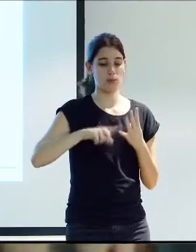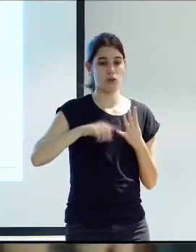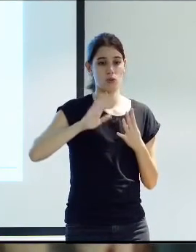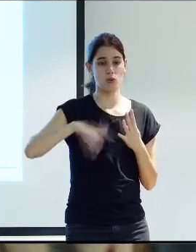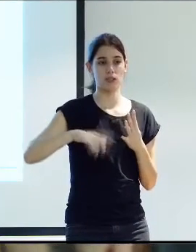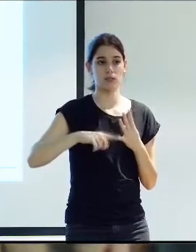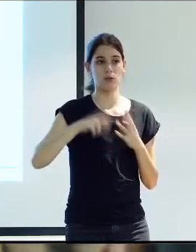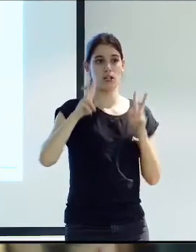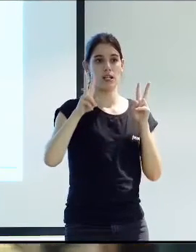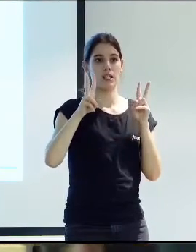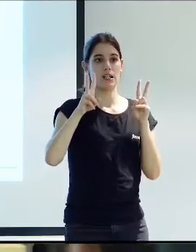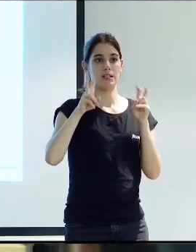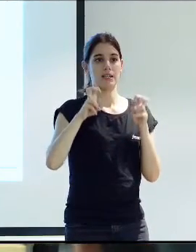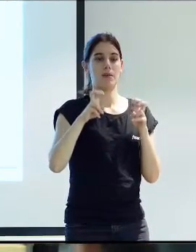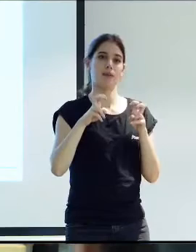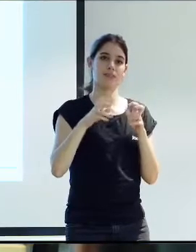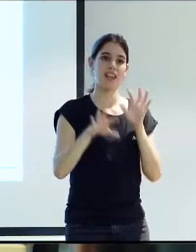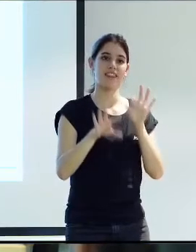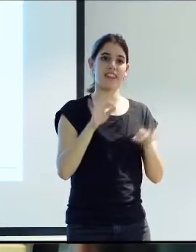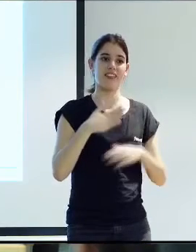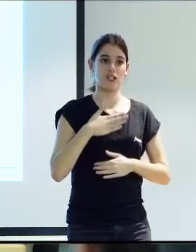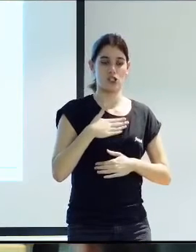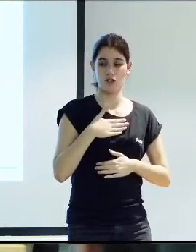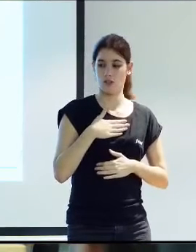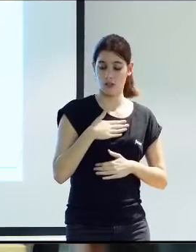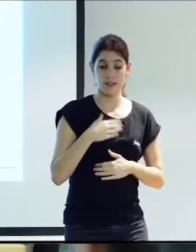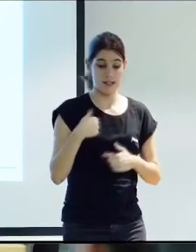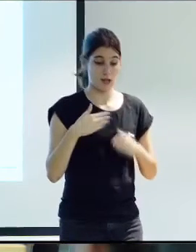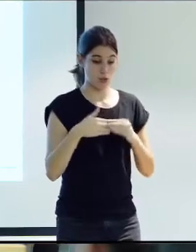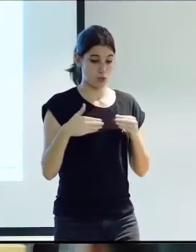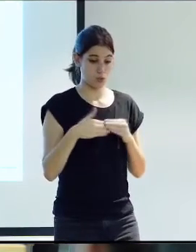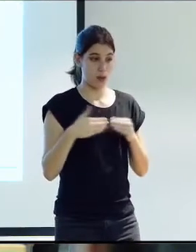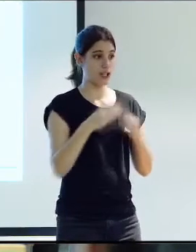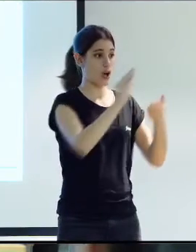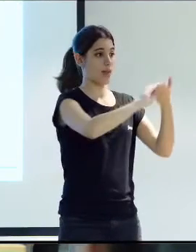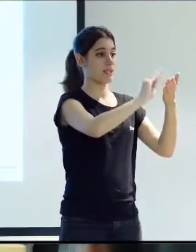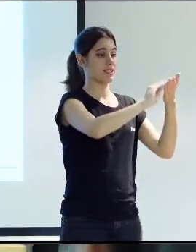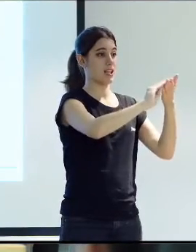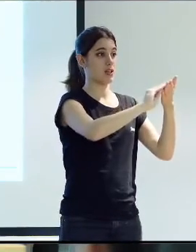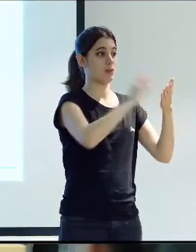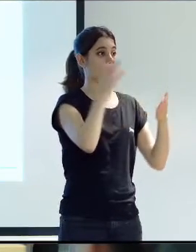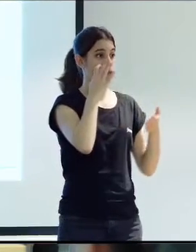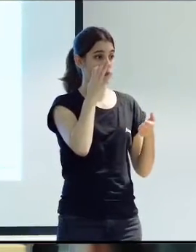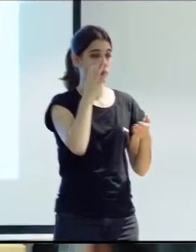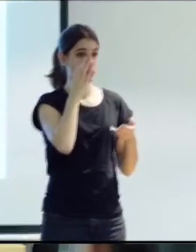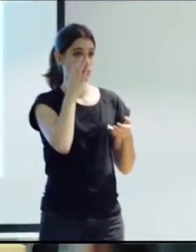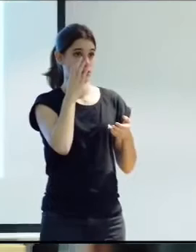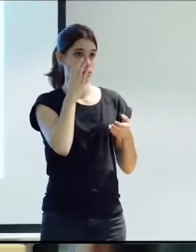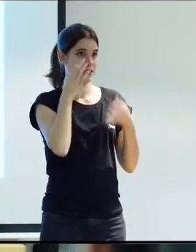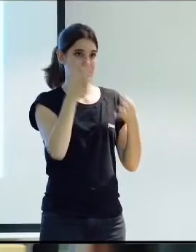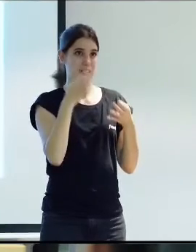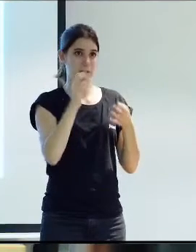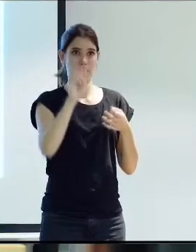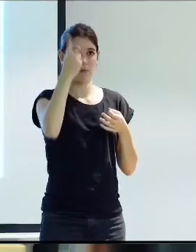And then another important issue is the decision-making. The user and the administration,